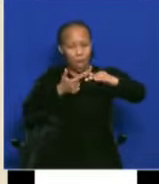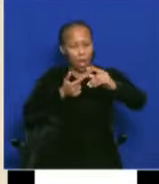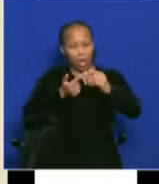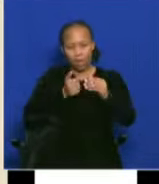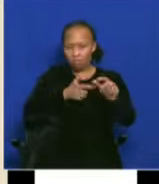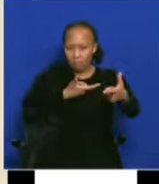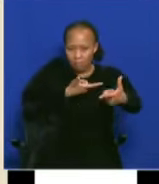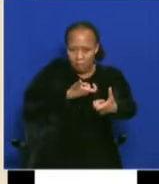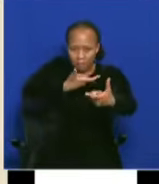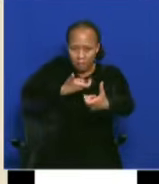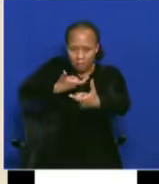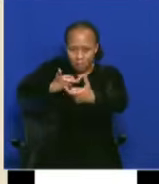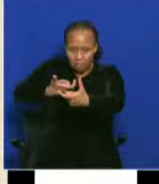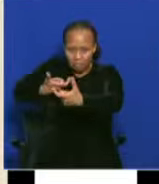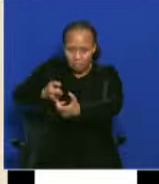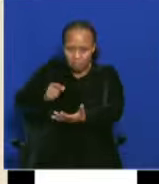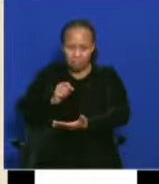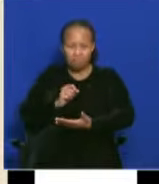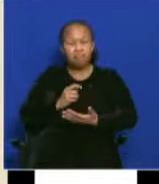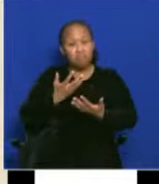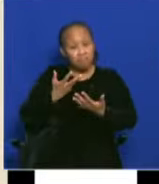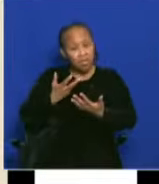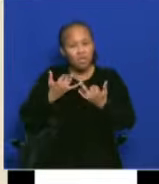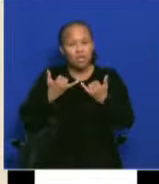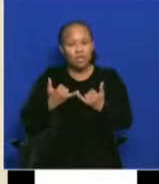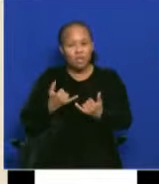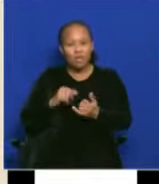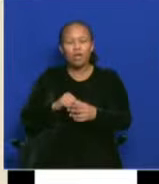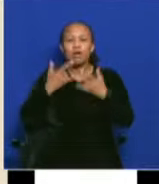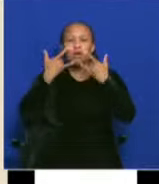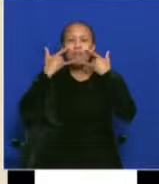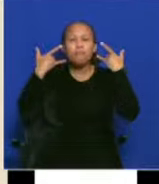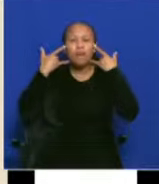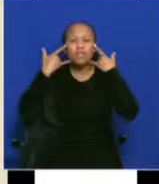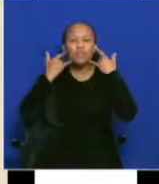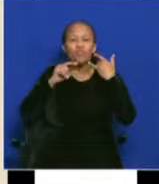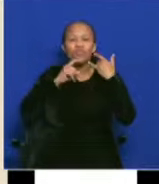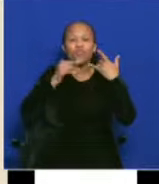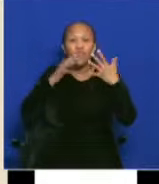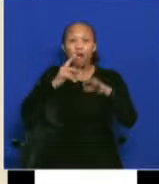So immediately below the disposable face mask numbers.